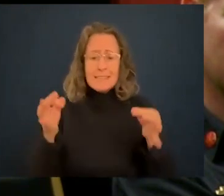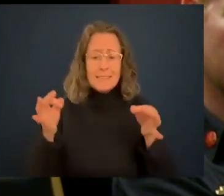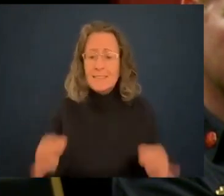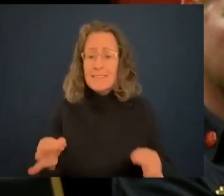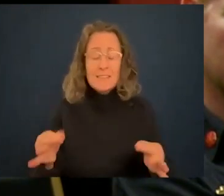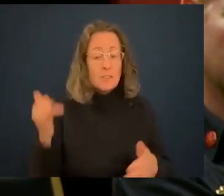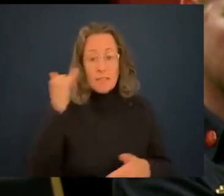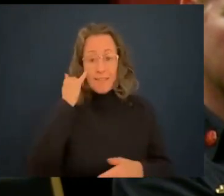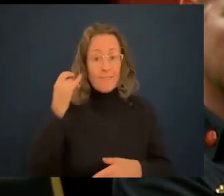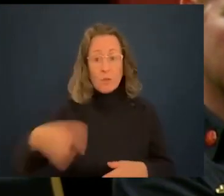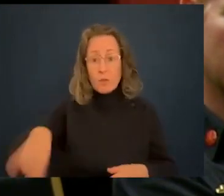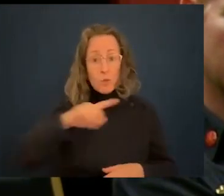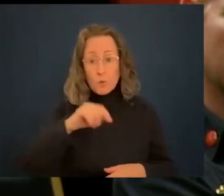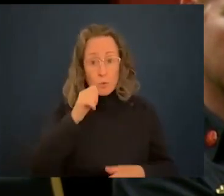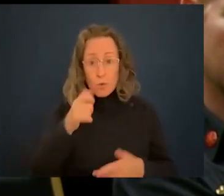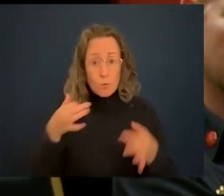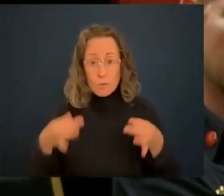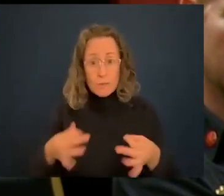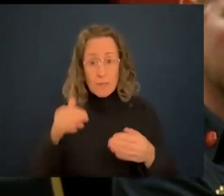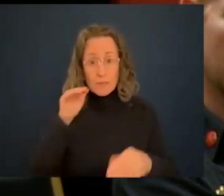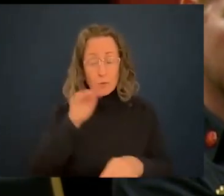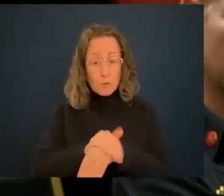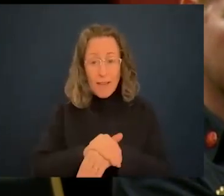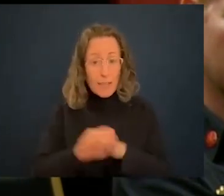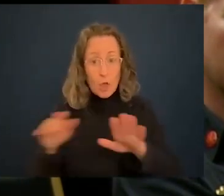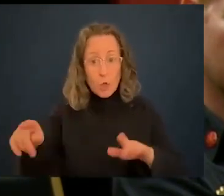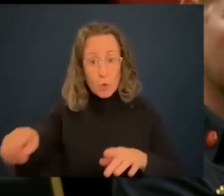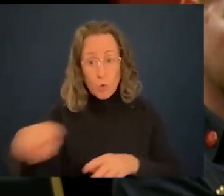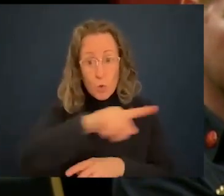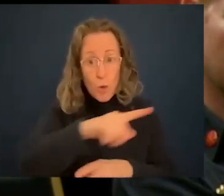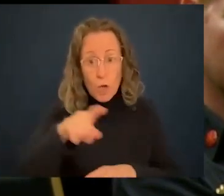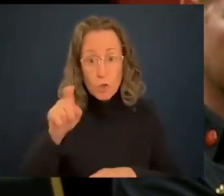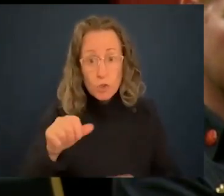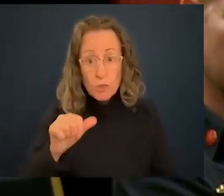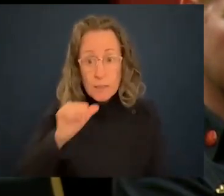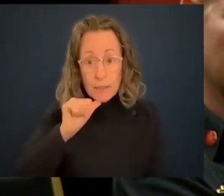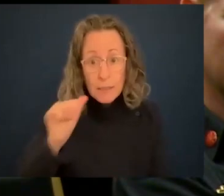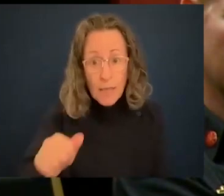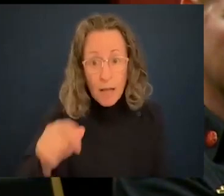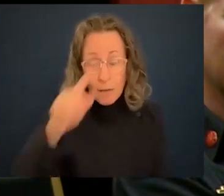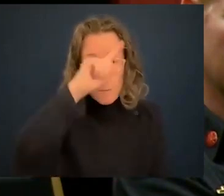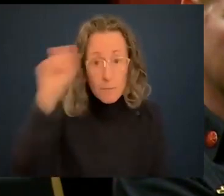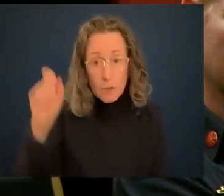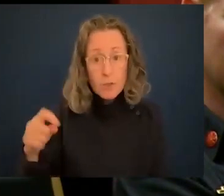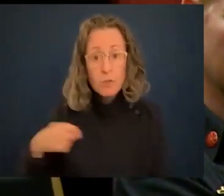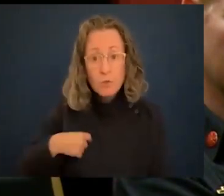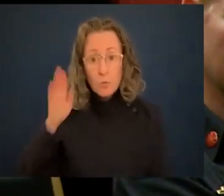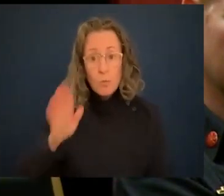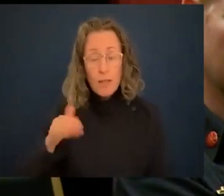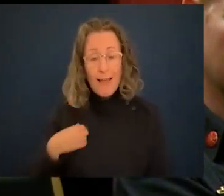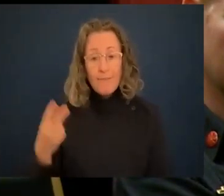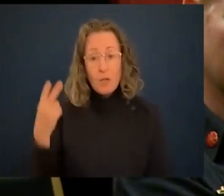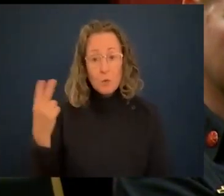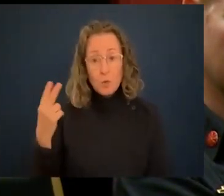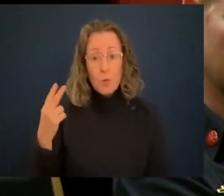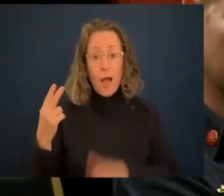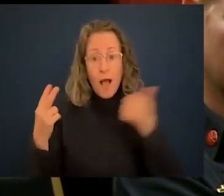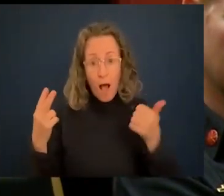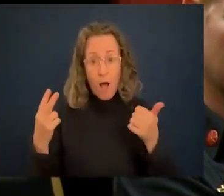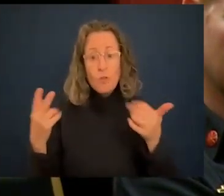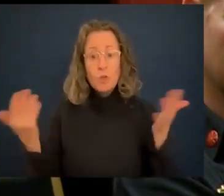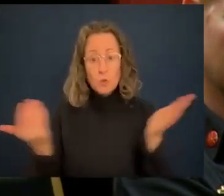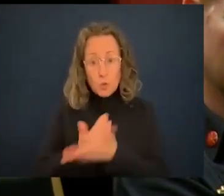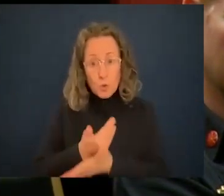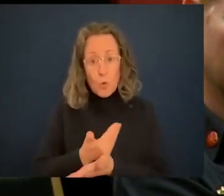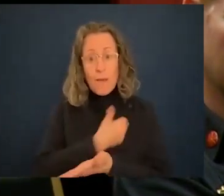need make this decision tonight which you shouldn't because there are two other people who yes they're in the room but they're not up there and it's